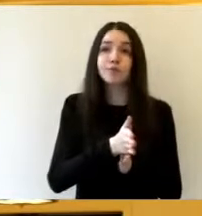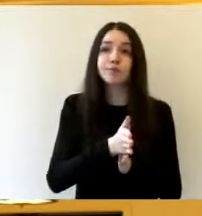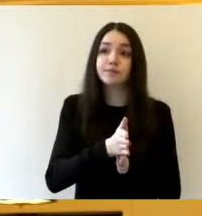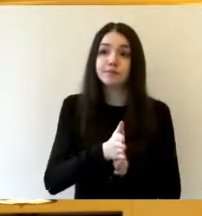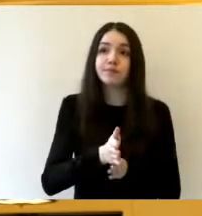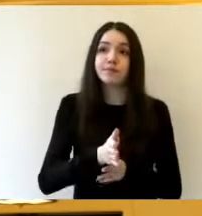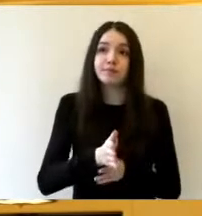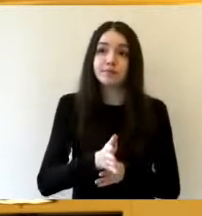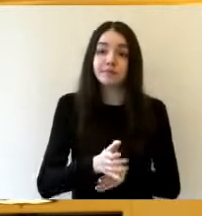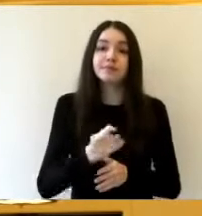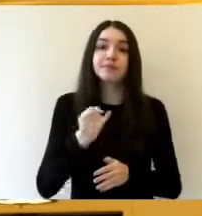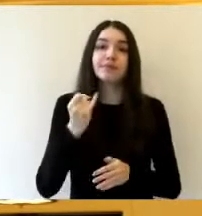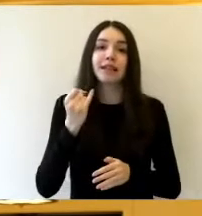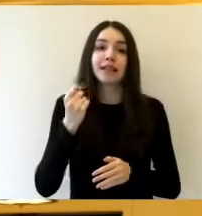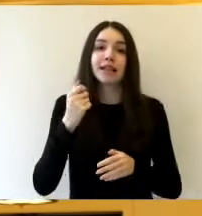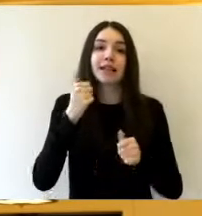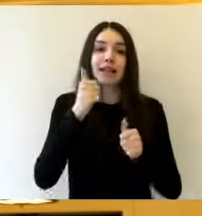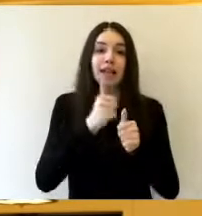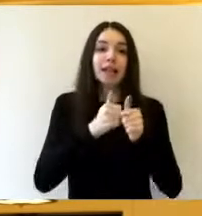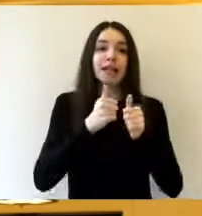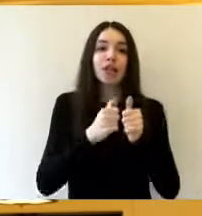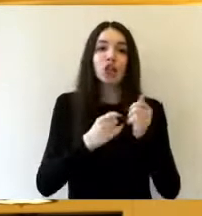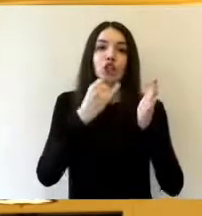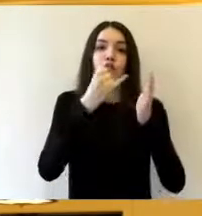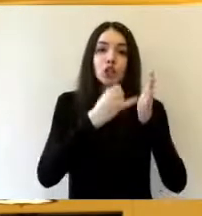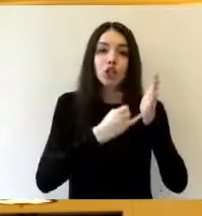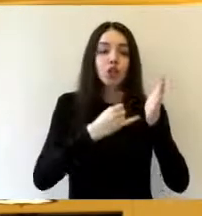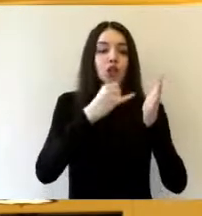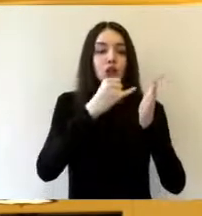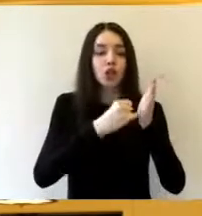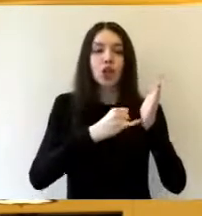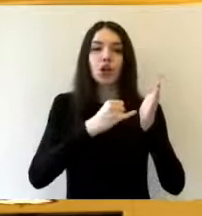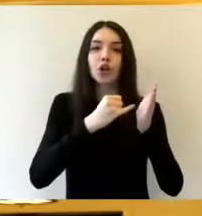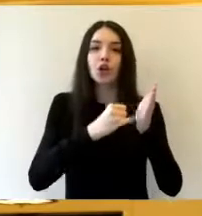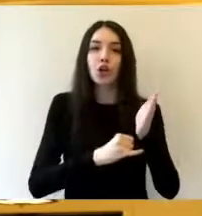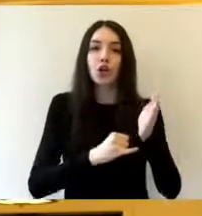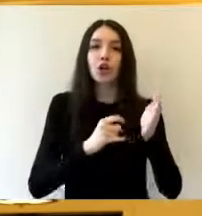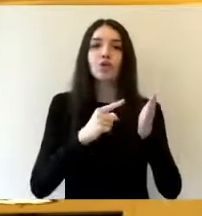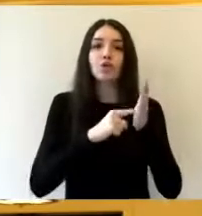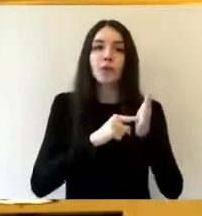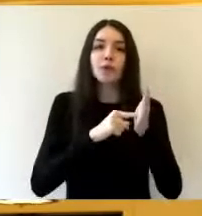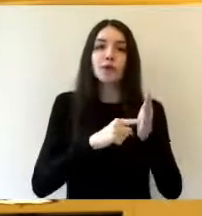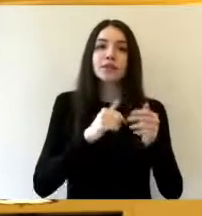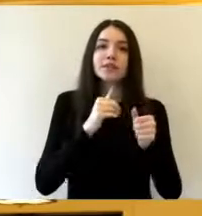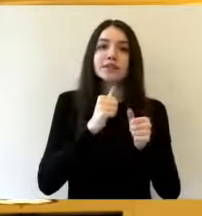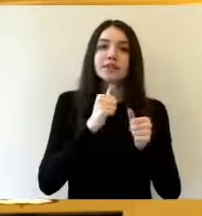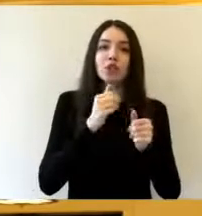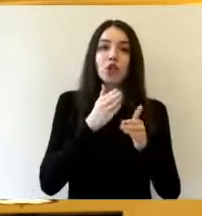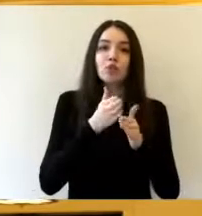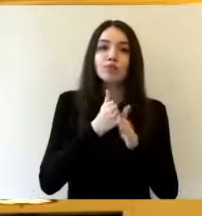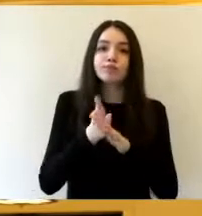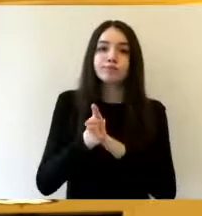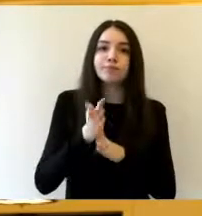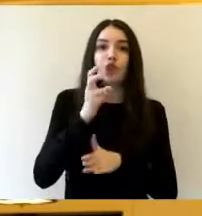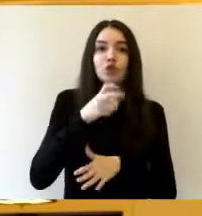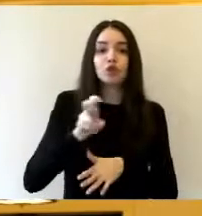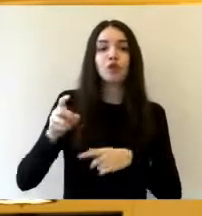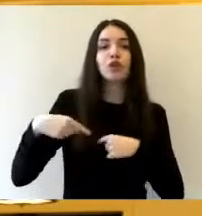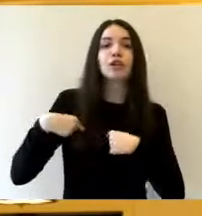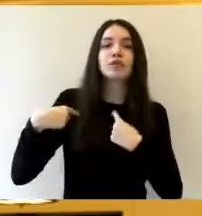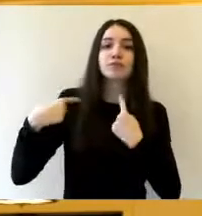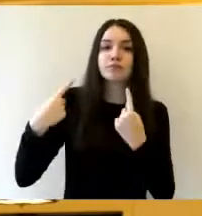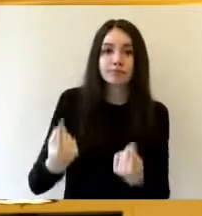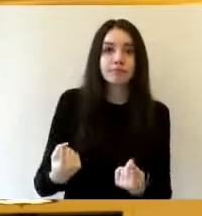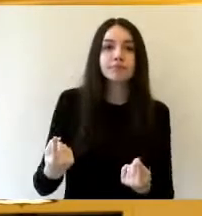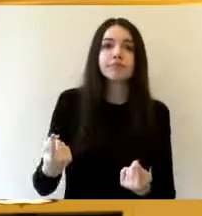means. That's what you're seeing. You're not just seeing one strike. You're seeing everything that got them to the point where they could do that. So there are years of preparation